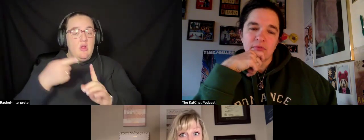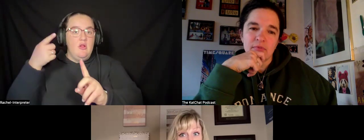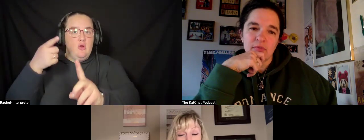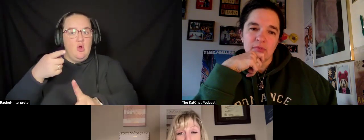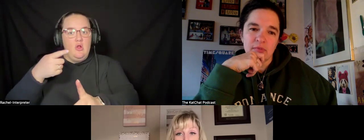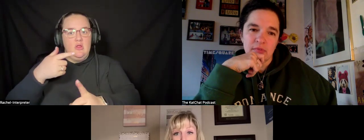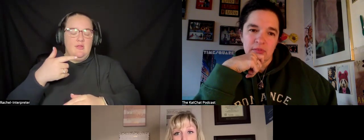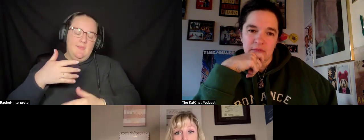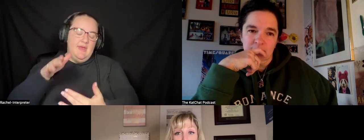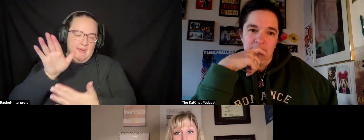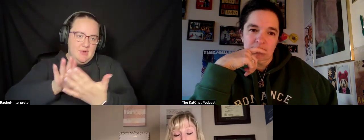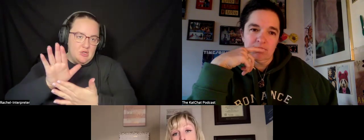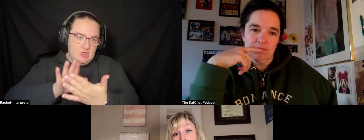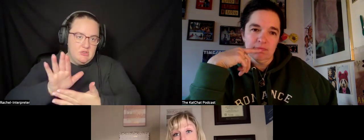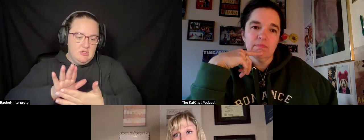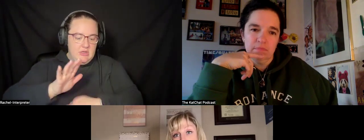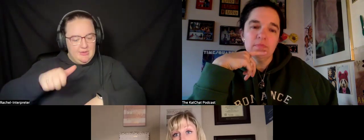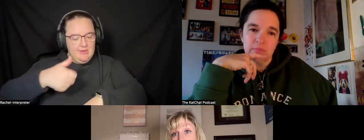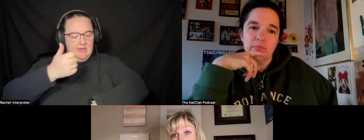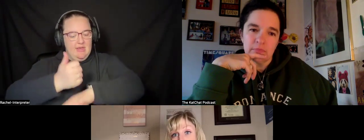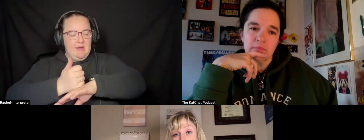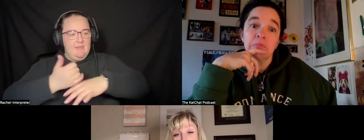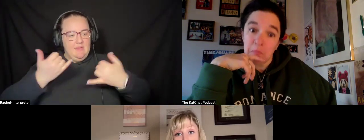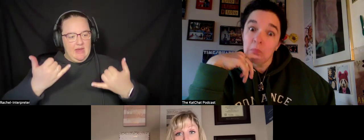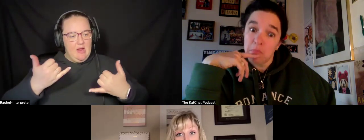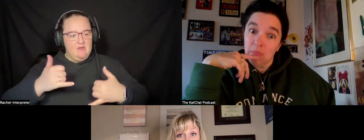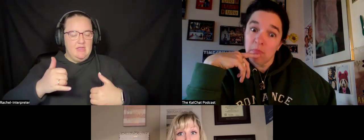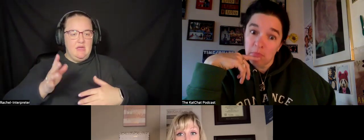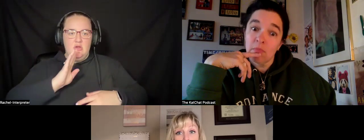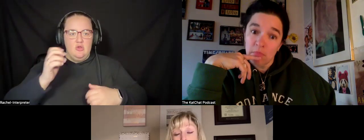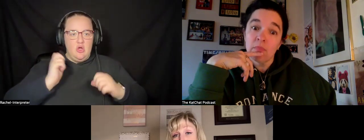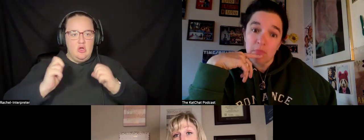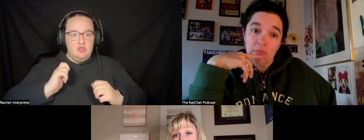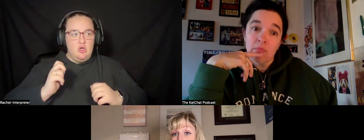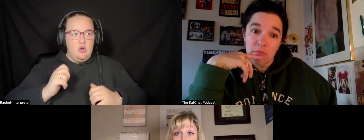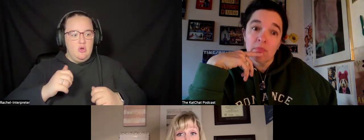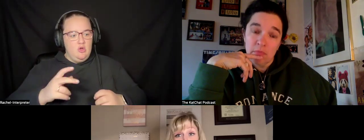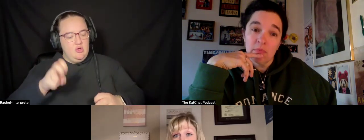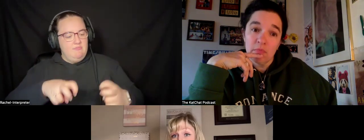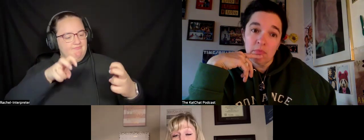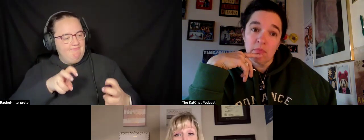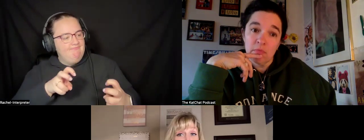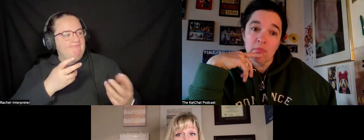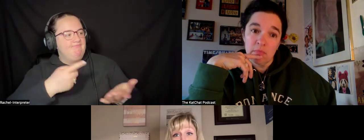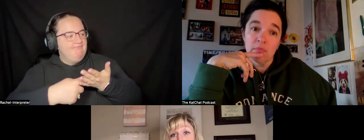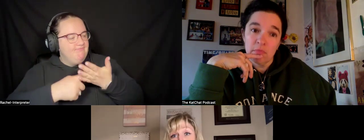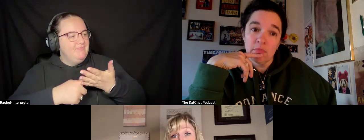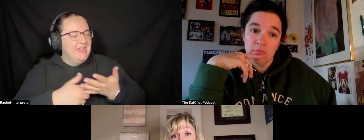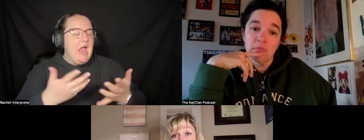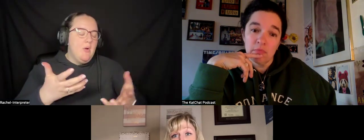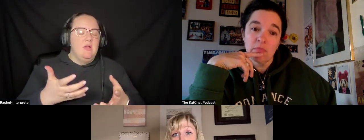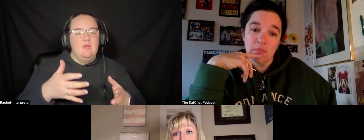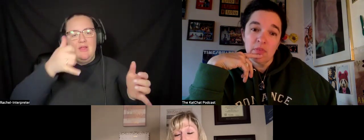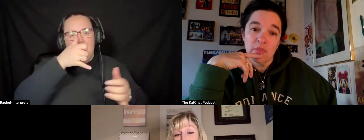like be in person, so that kind of setting the stage now as a talk show setting would be like you could actually be across from them. I would like to do kind of goofy, fun things